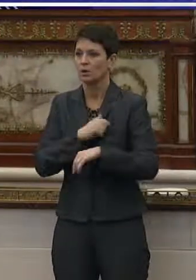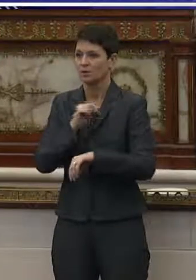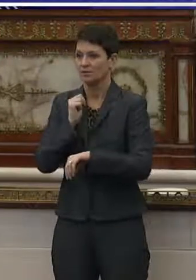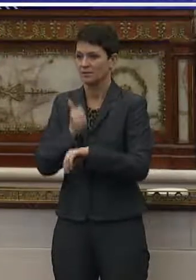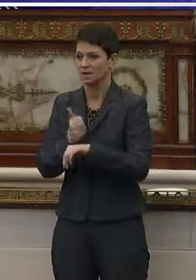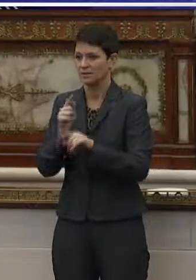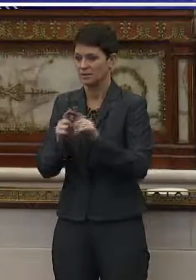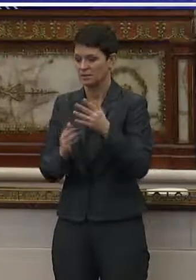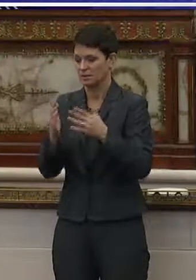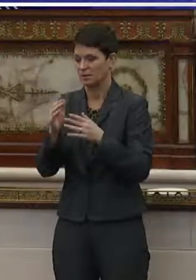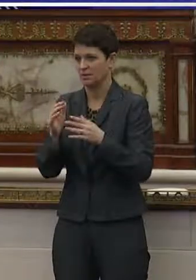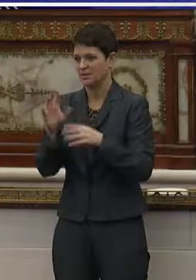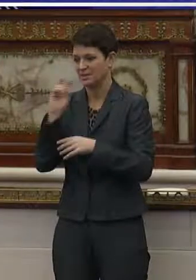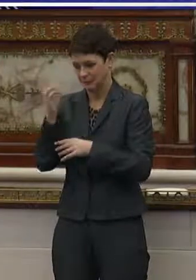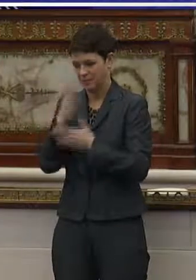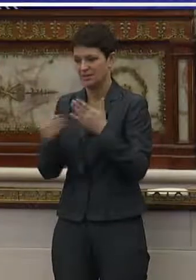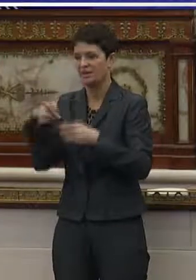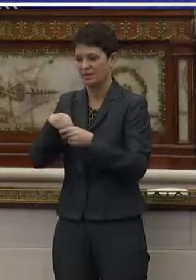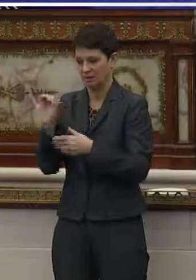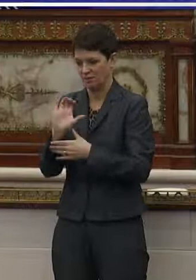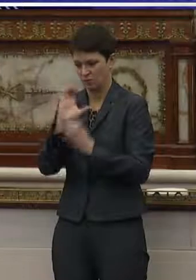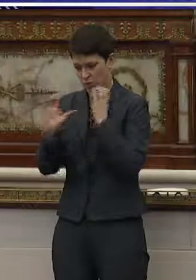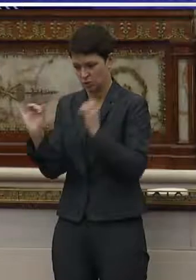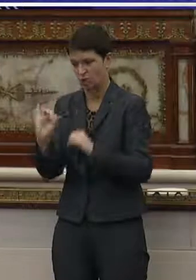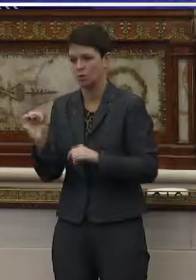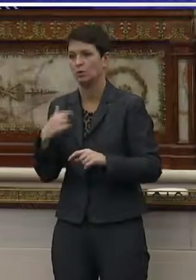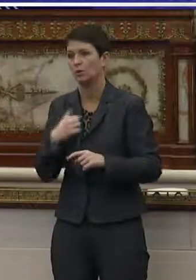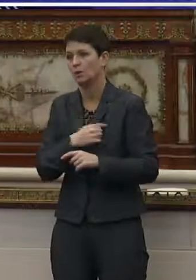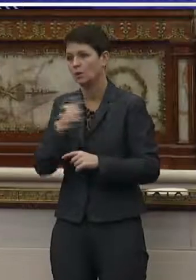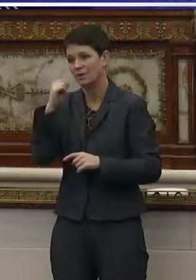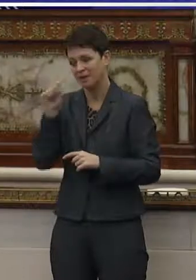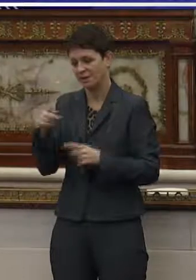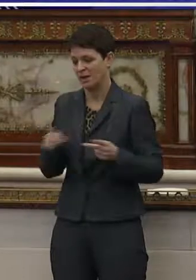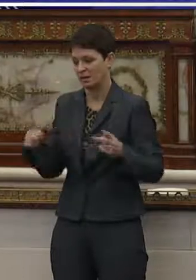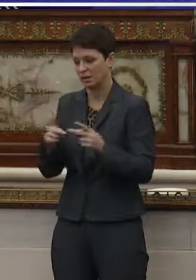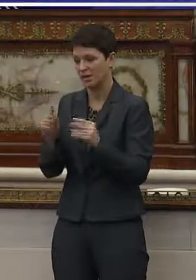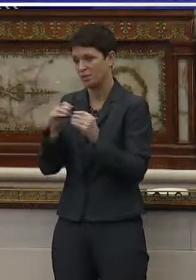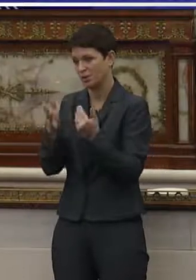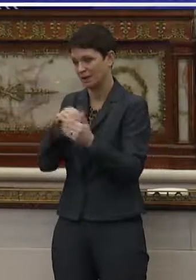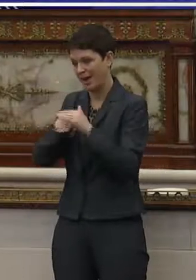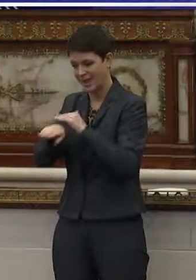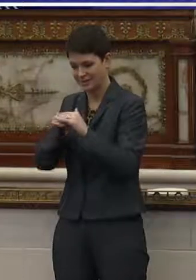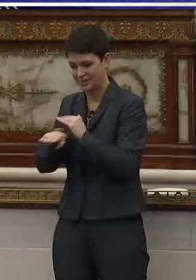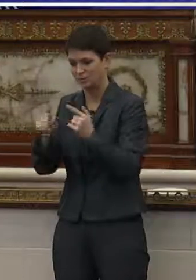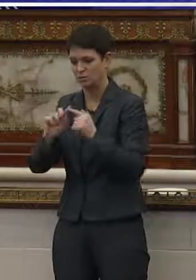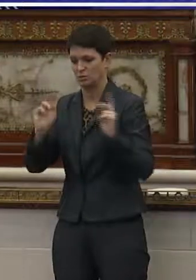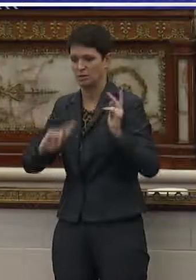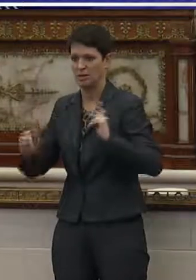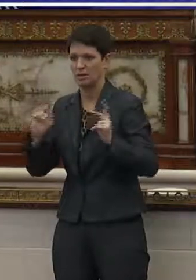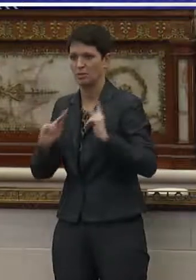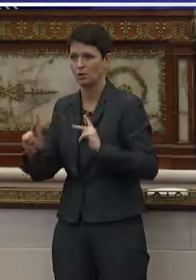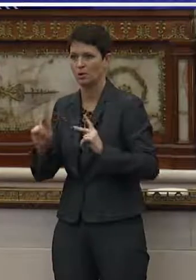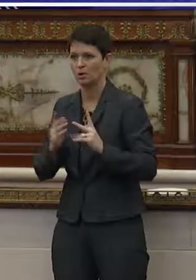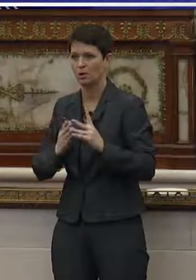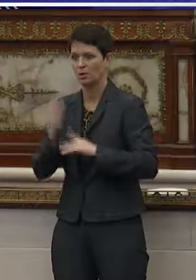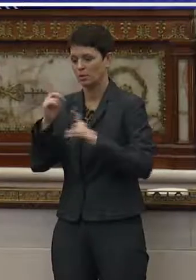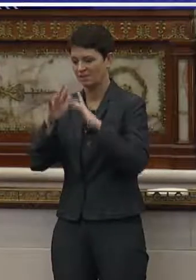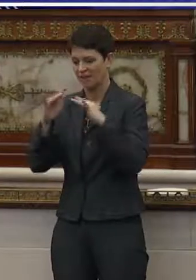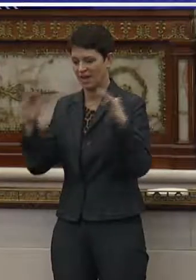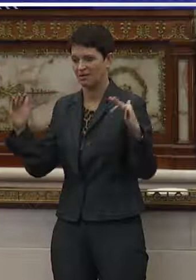also a part of that conversation. Certainly, we think this location is more accessible to folks via